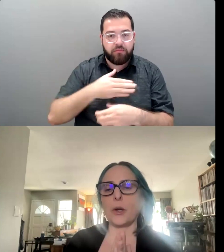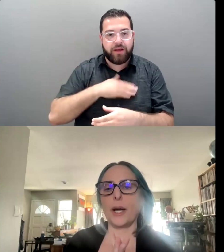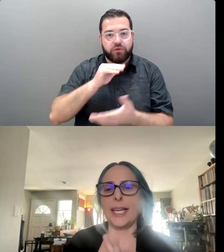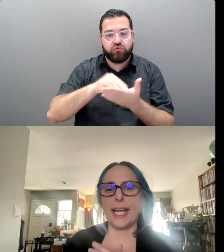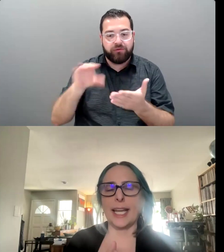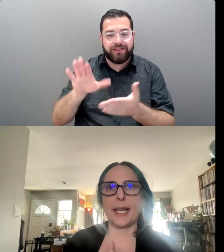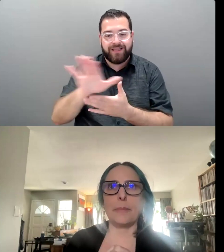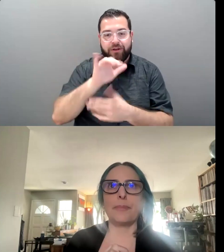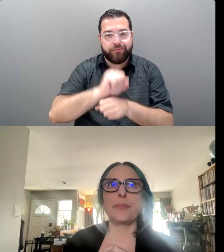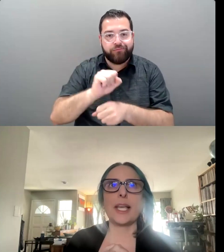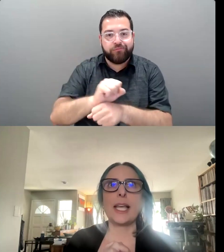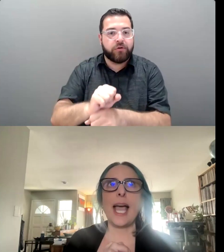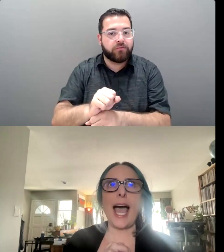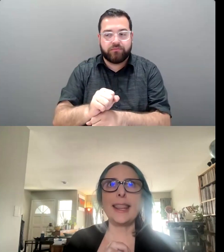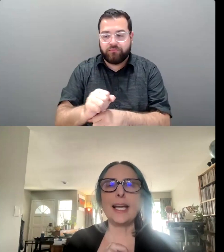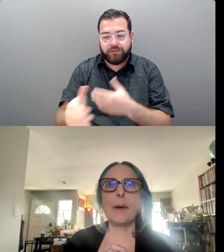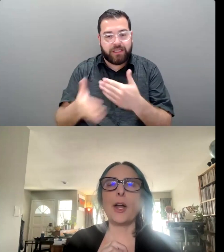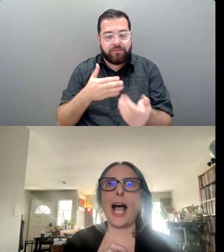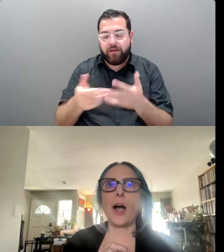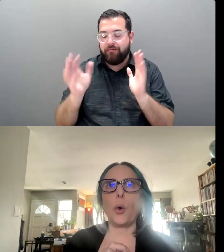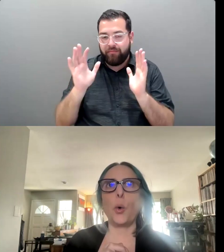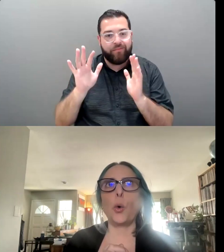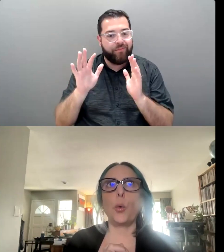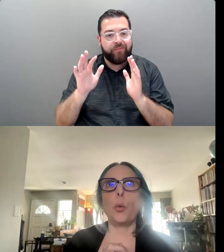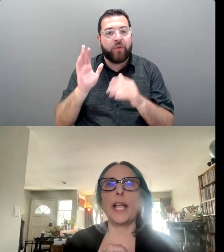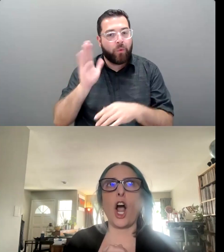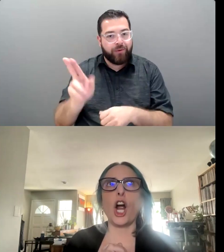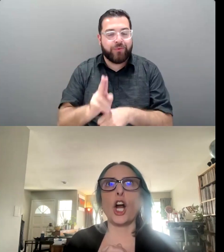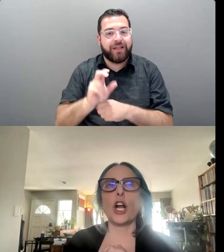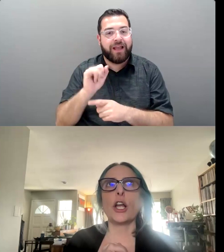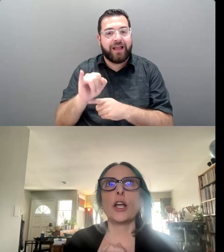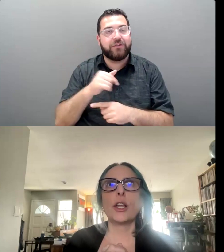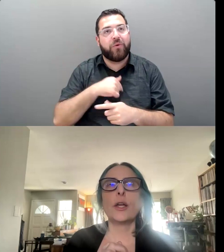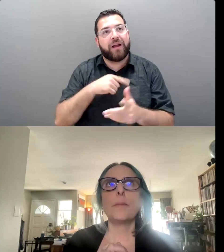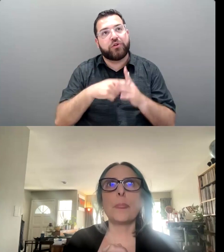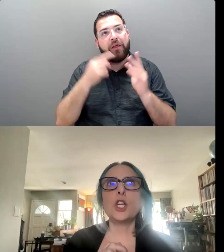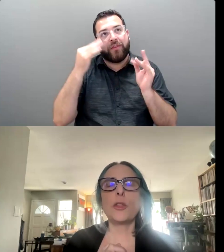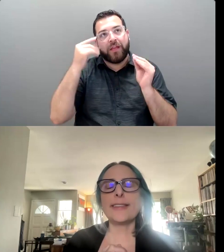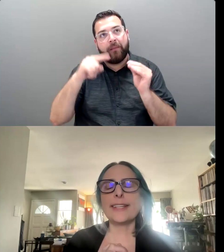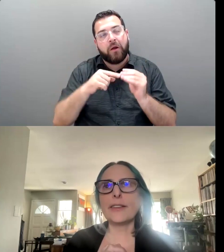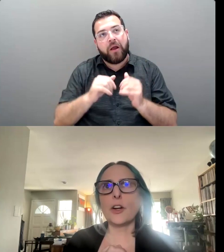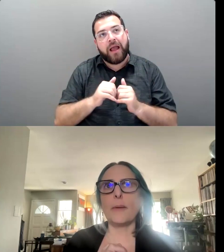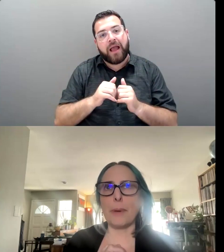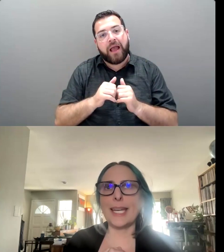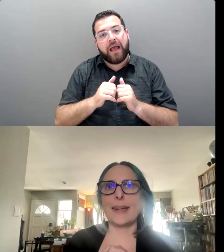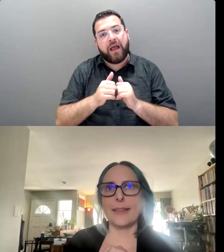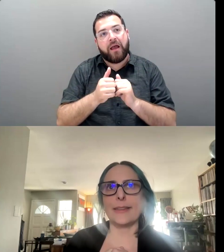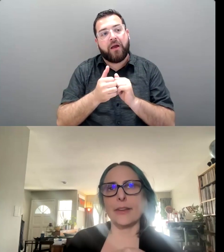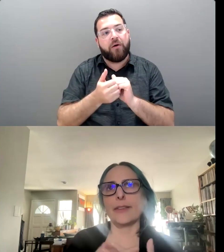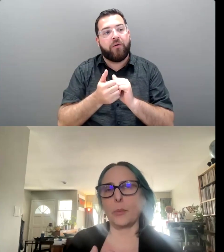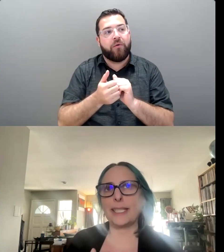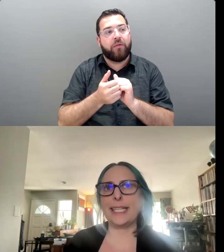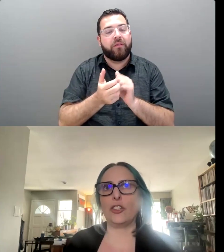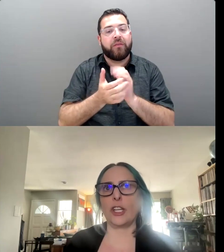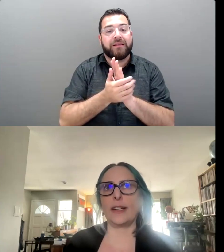no matter what. And I think about how we are, you know, the skills that are embedded in the